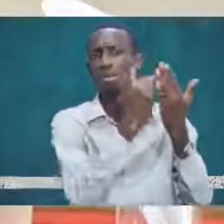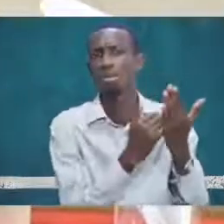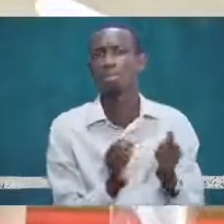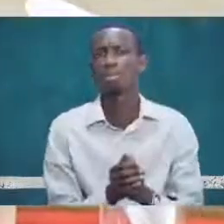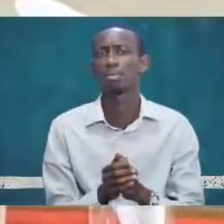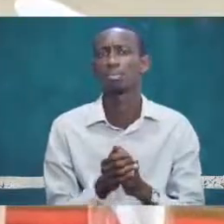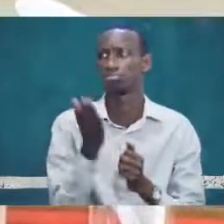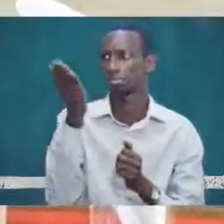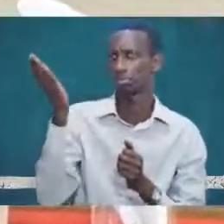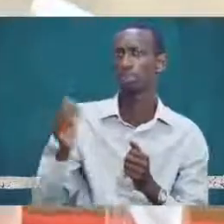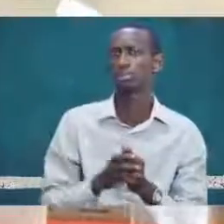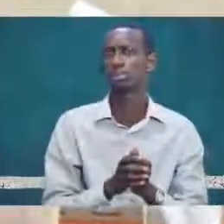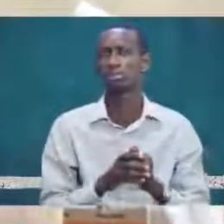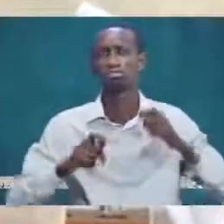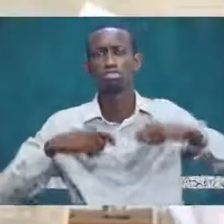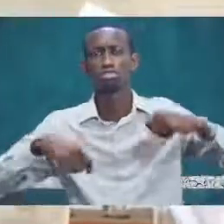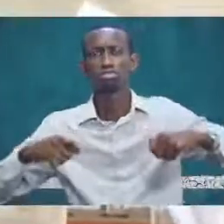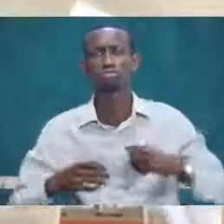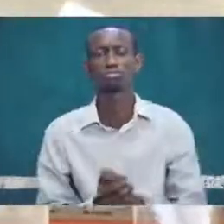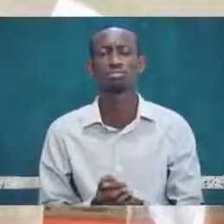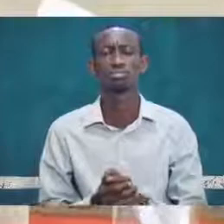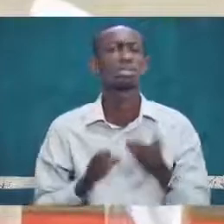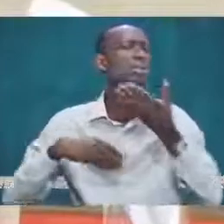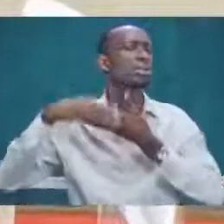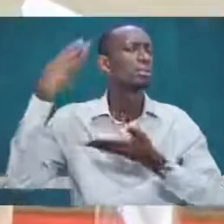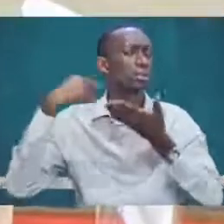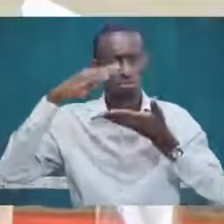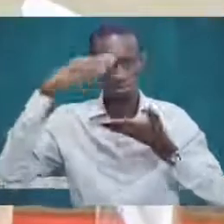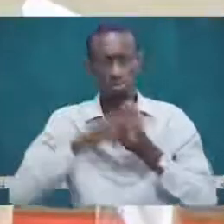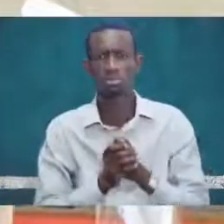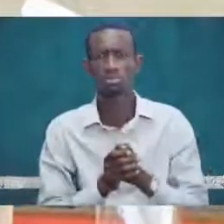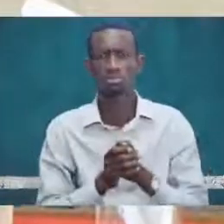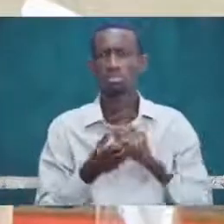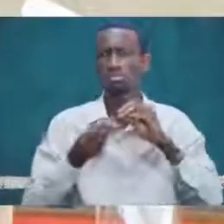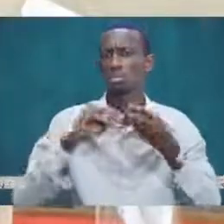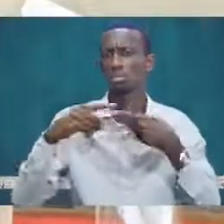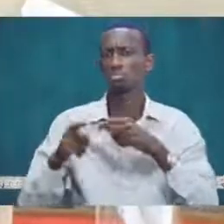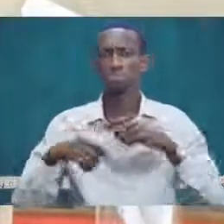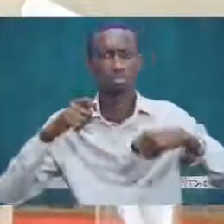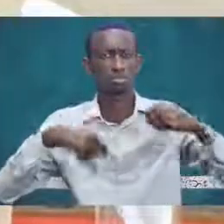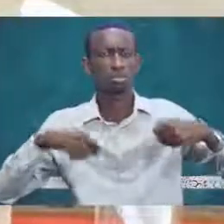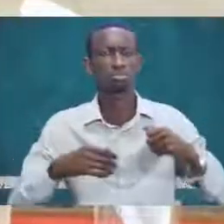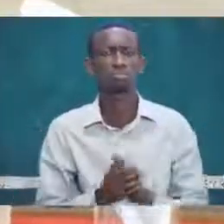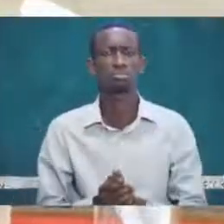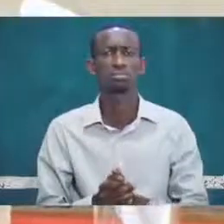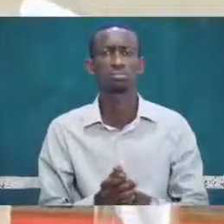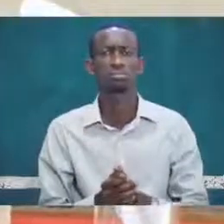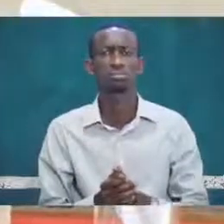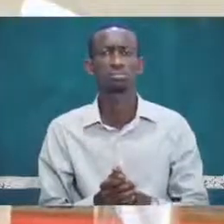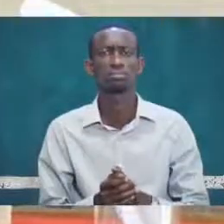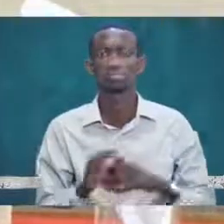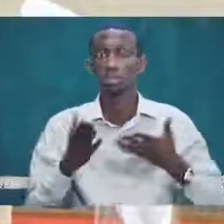very well, we talked about a number of reactions that we even did some of the experiments to